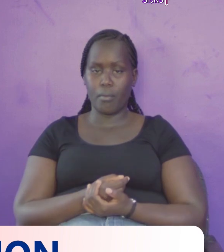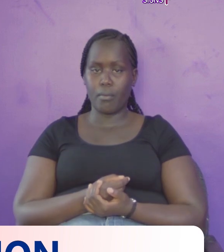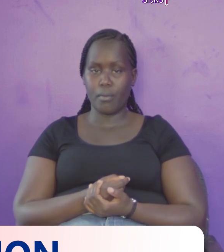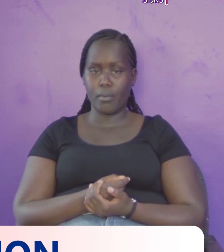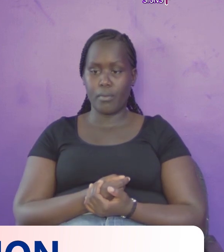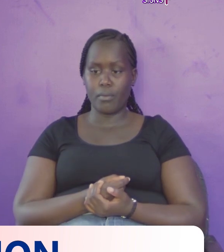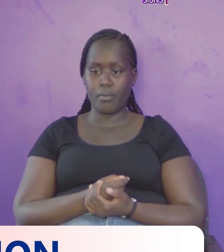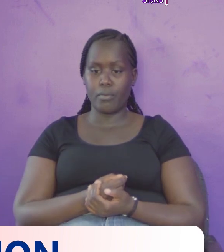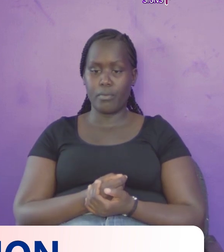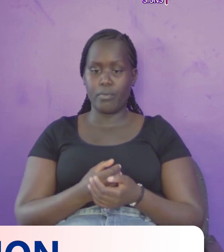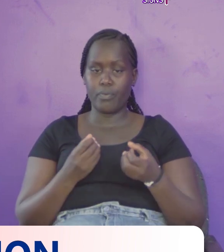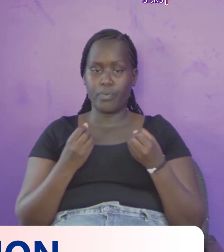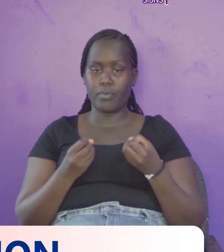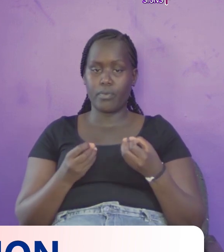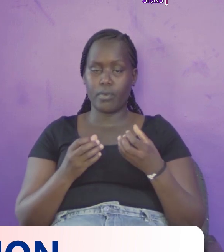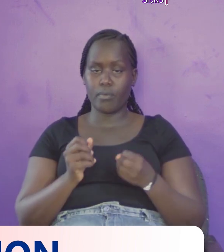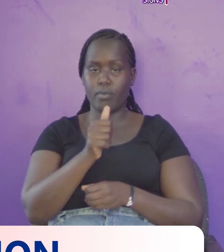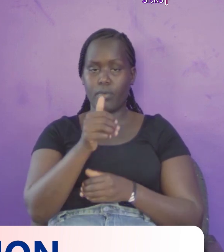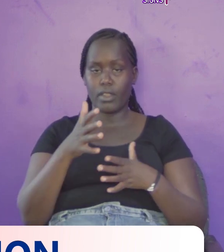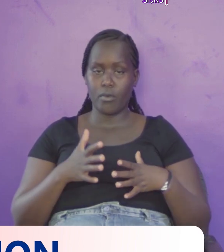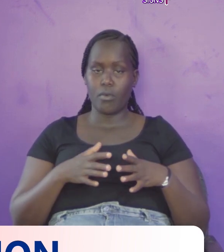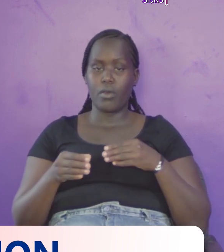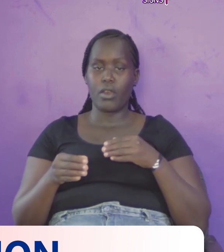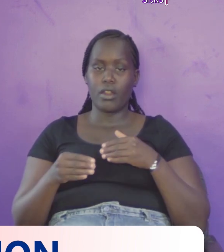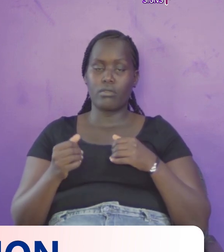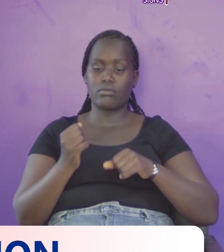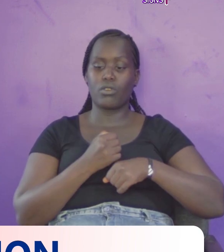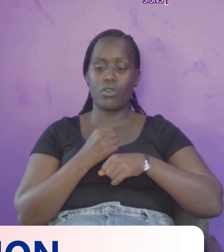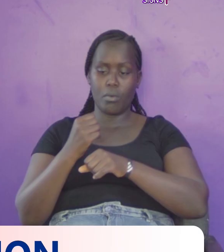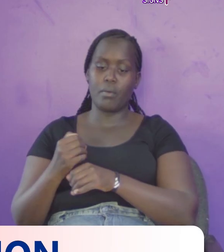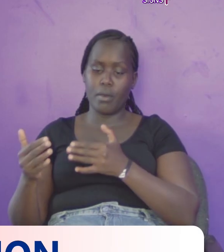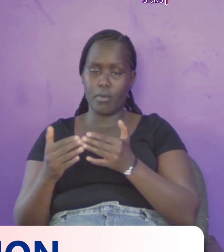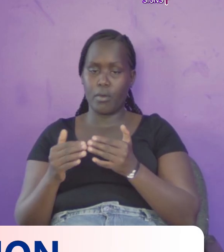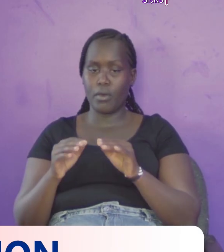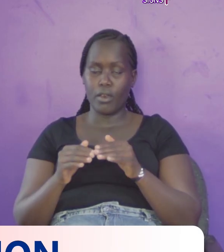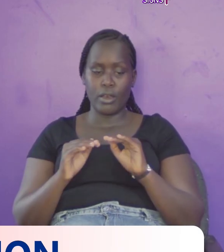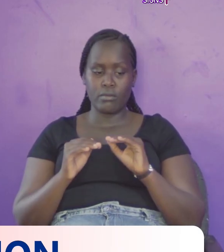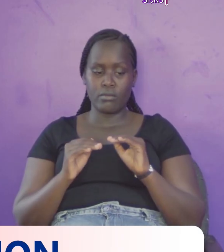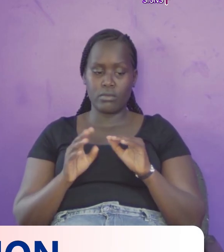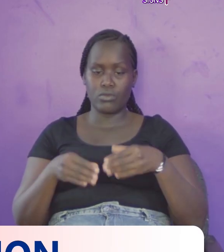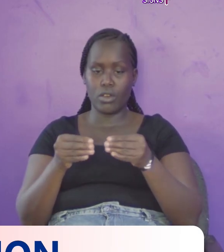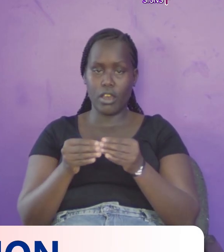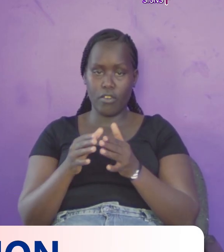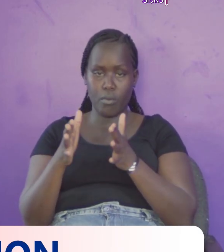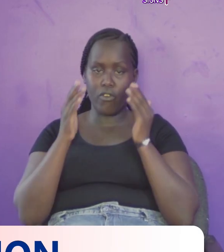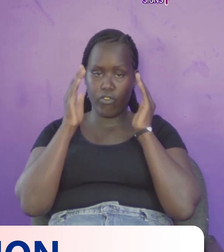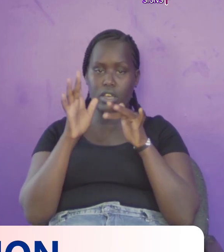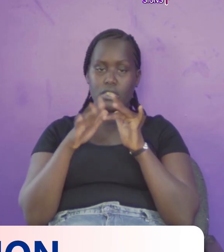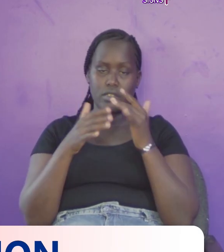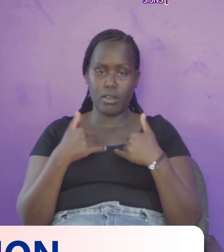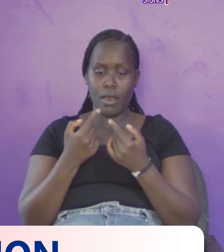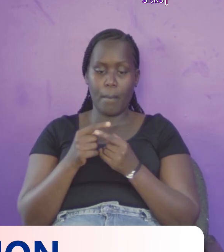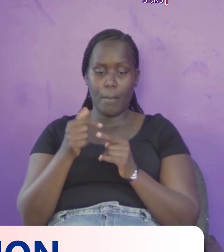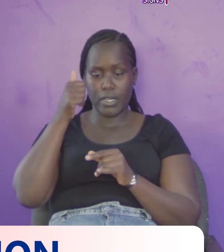And many other people with disabilities in Homa Bay. You are the person that they needed to have given more attention than even me. But remember, you are not even given